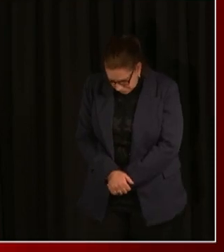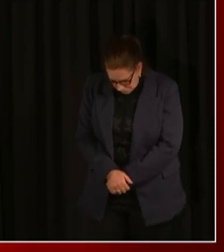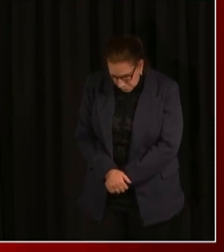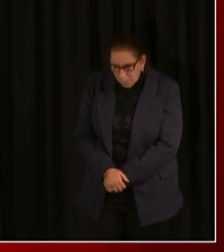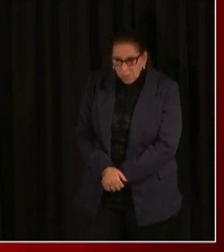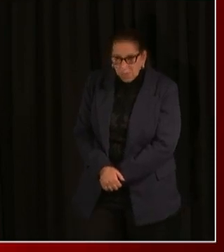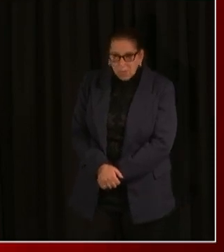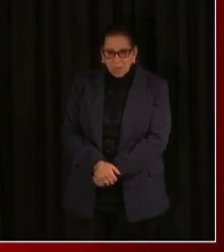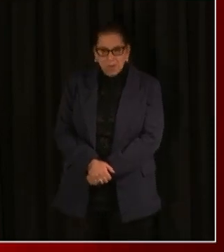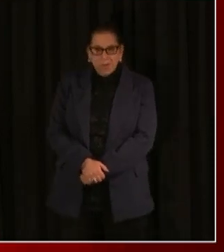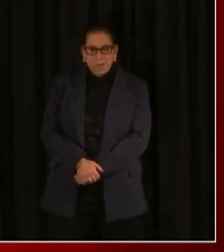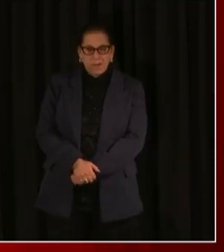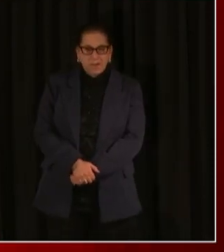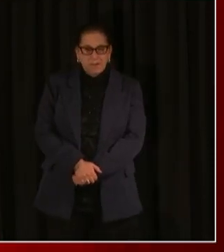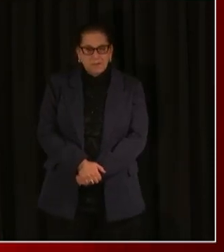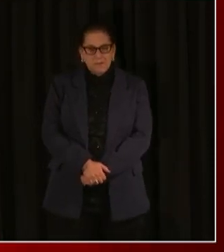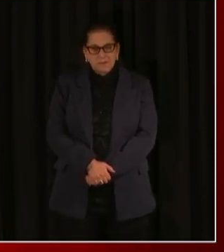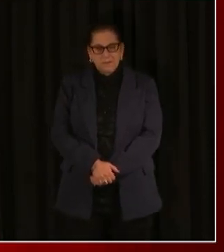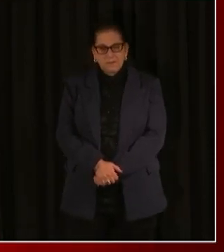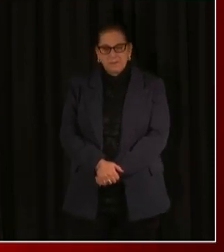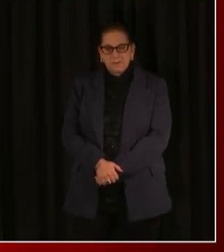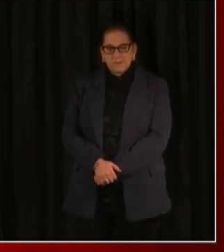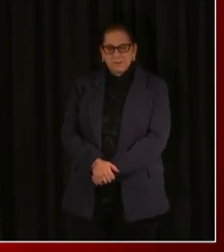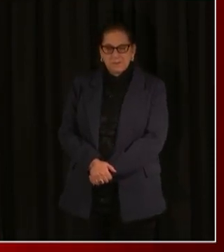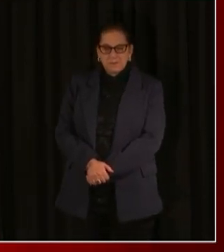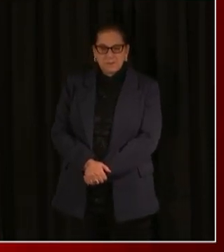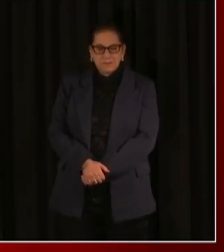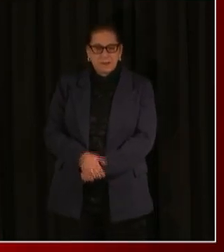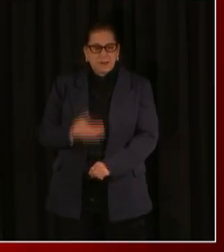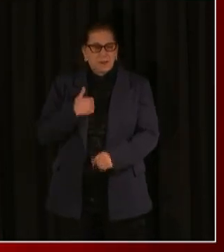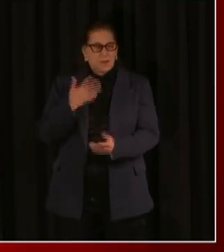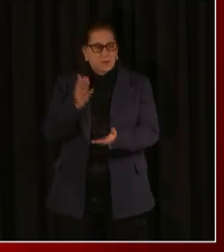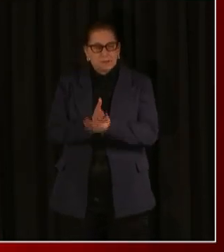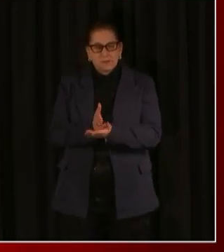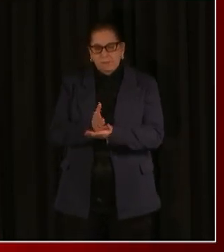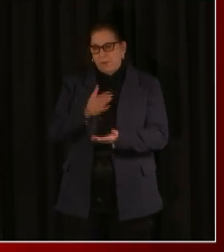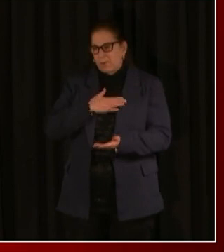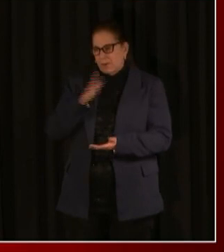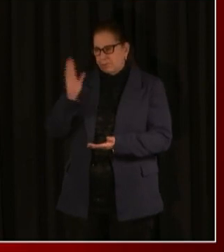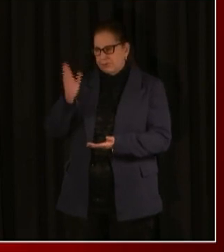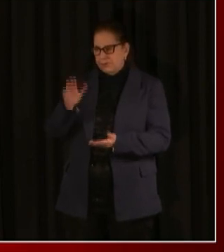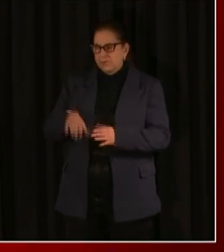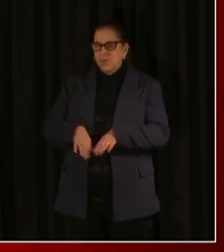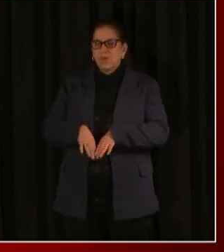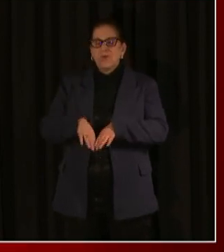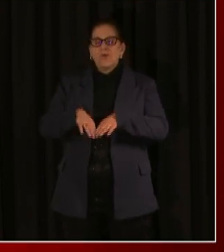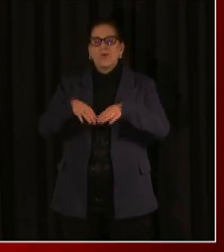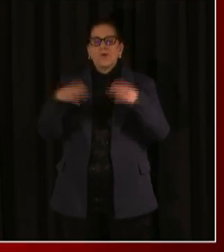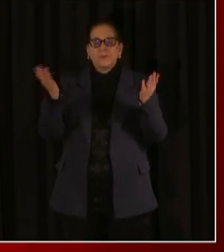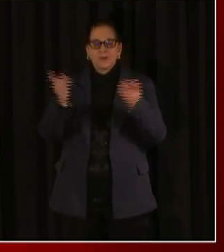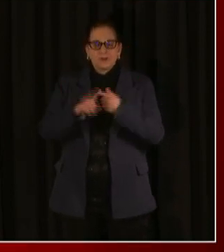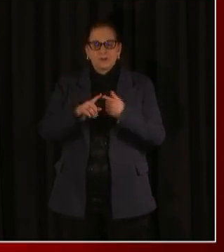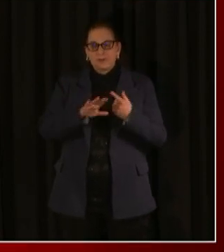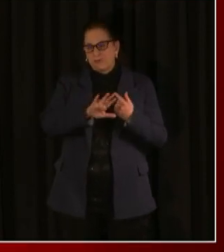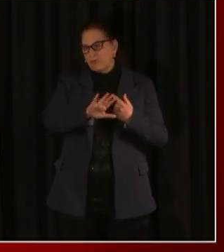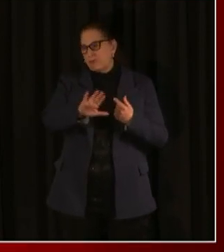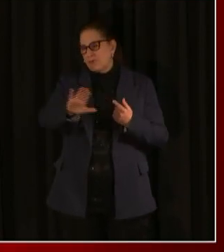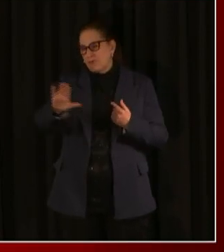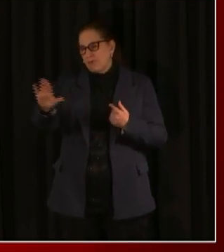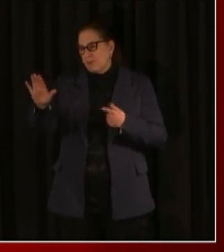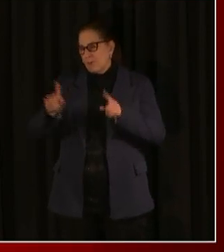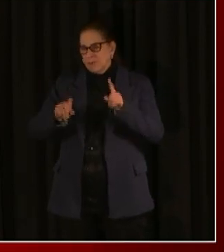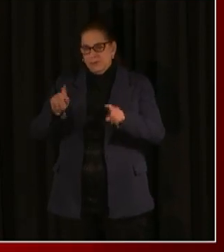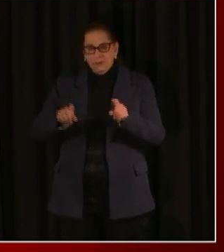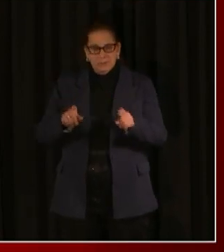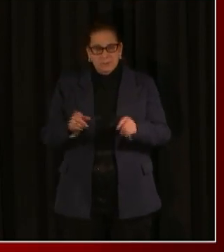So I wanted to stop there and open it up for questions. And I'm here with members of